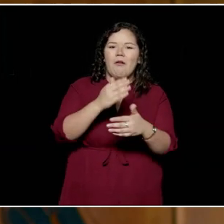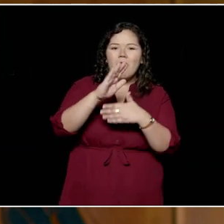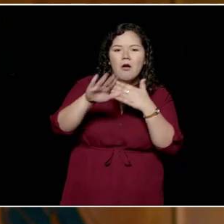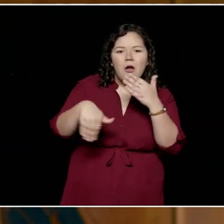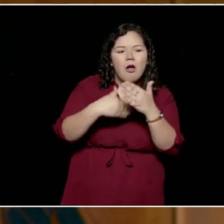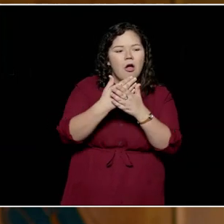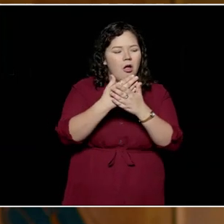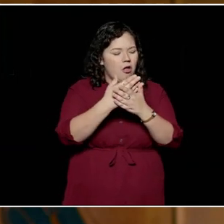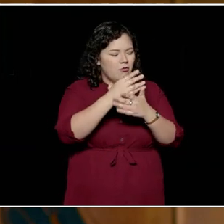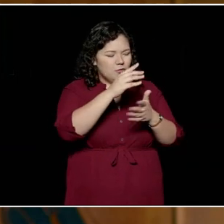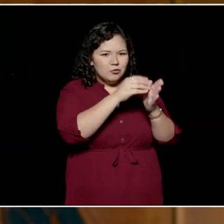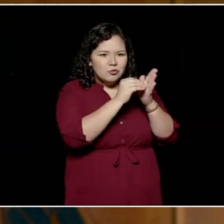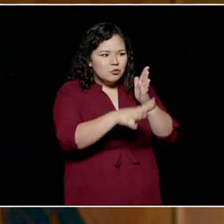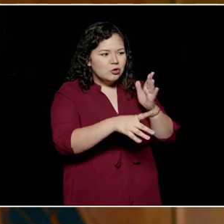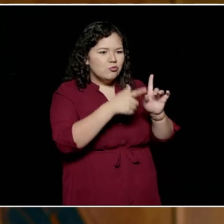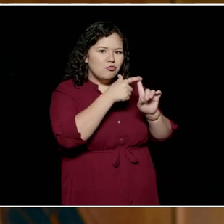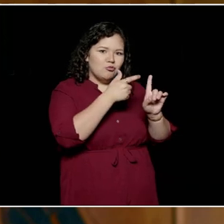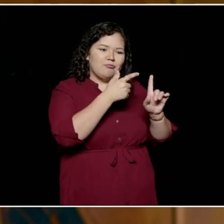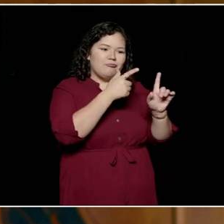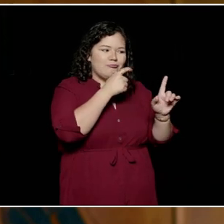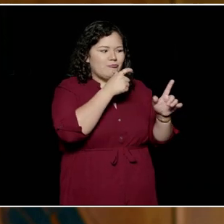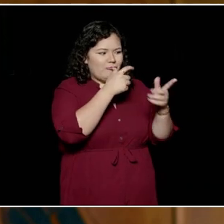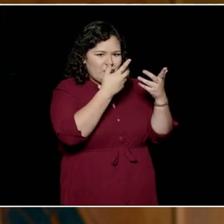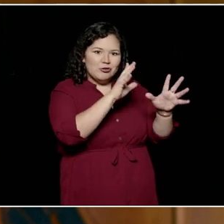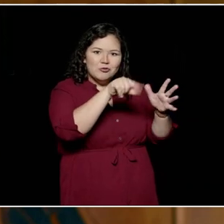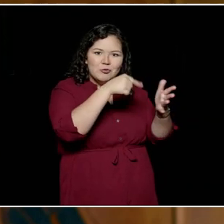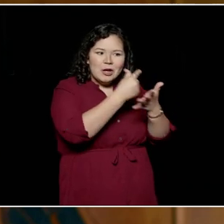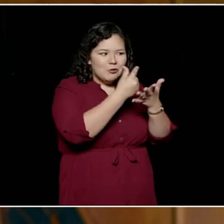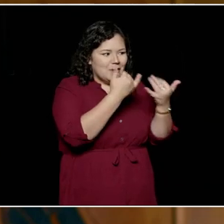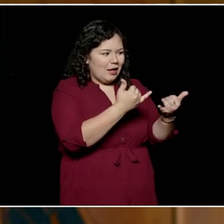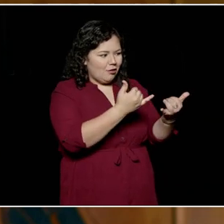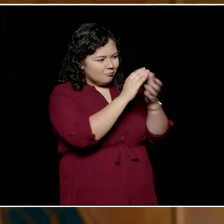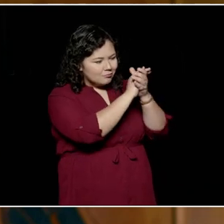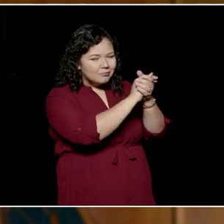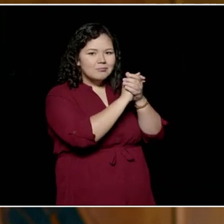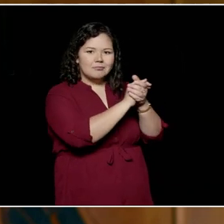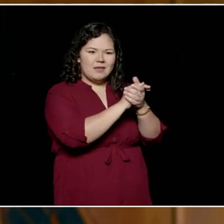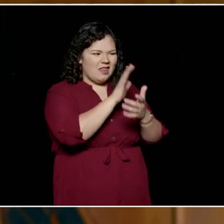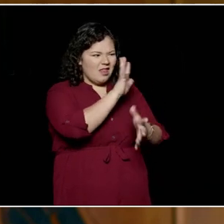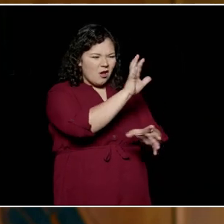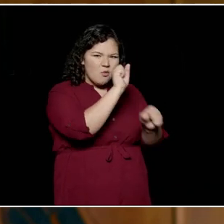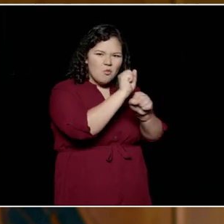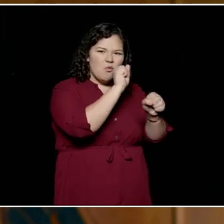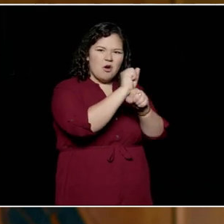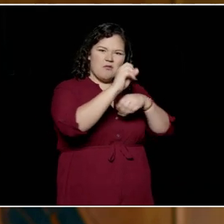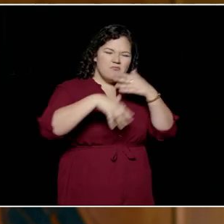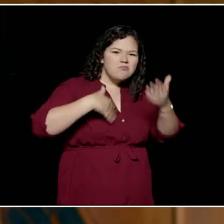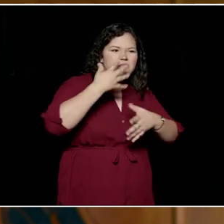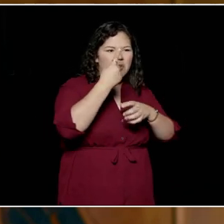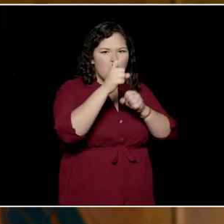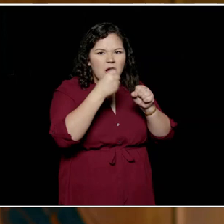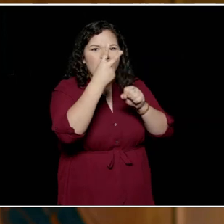all of the graduates and congratulate them for all of the years they have put in